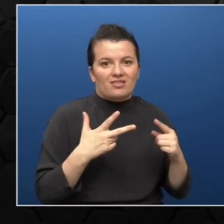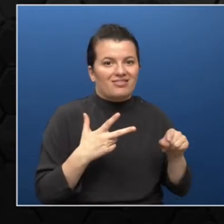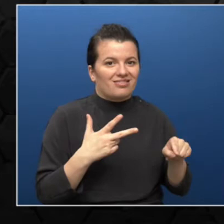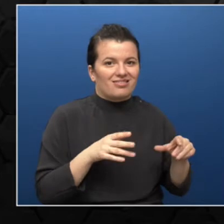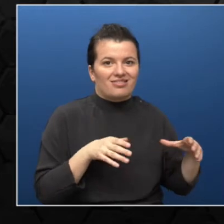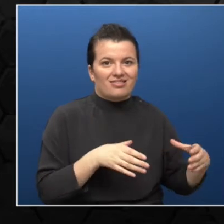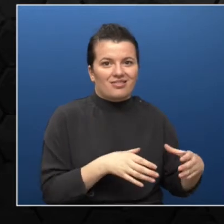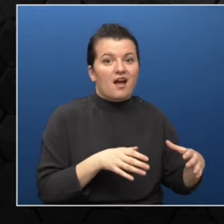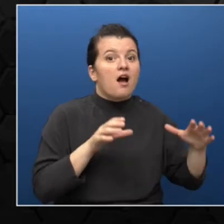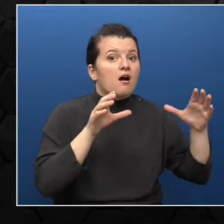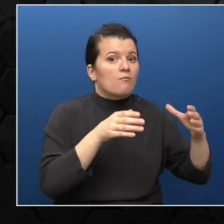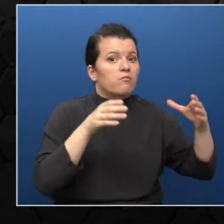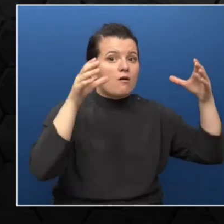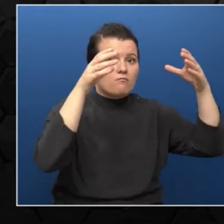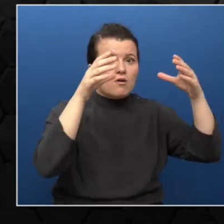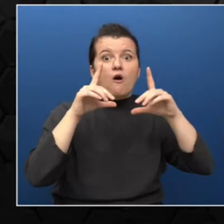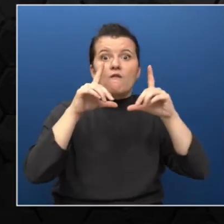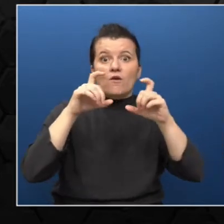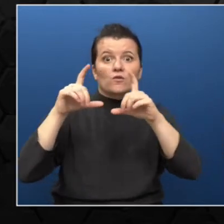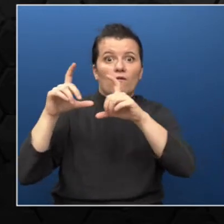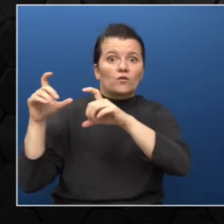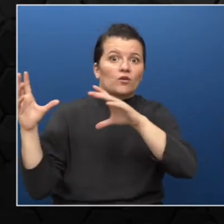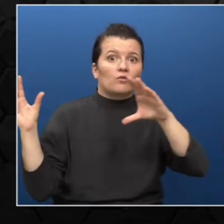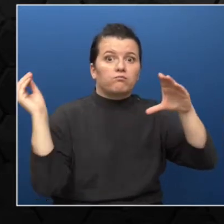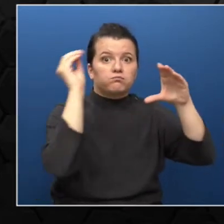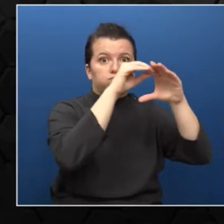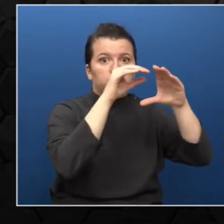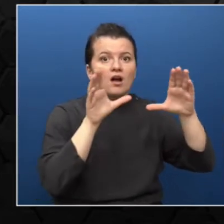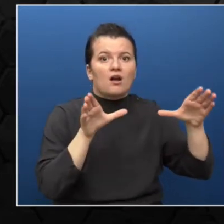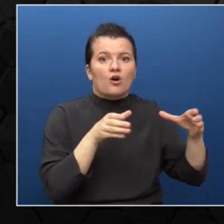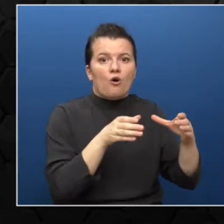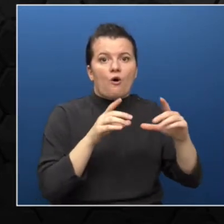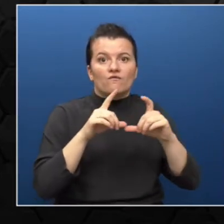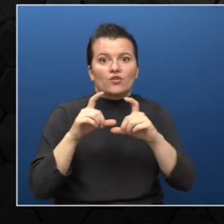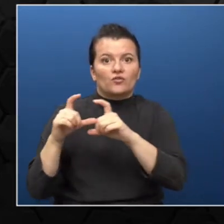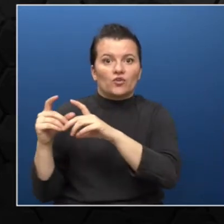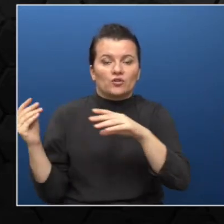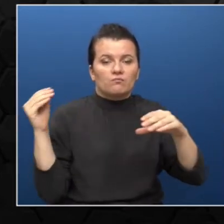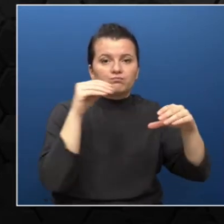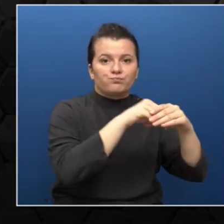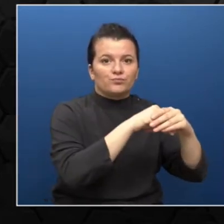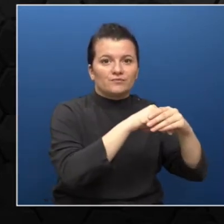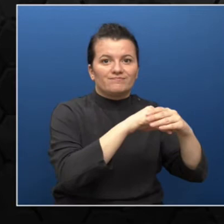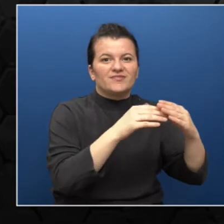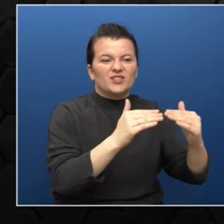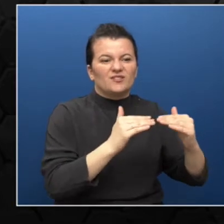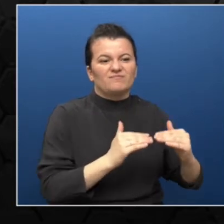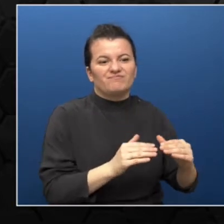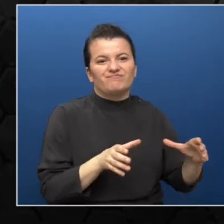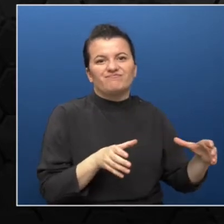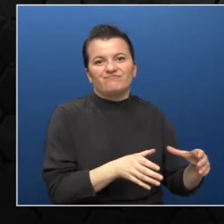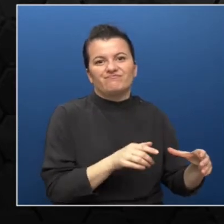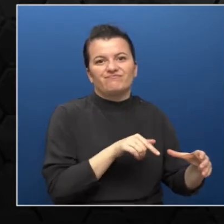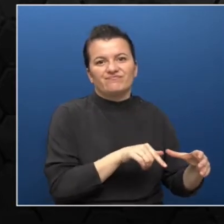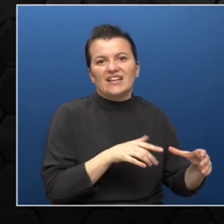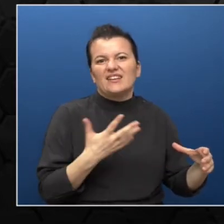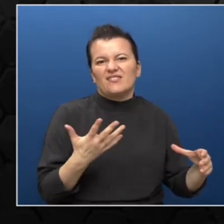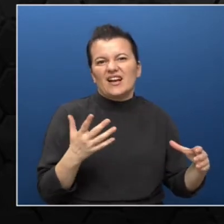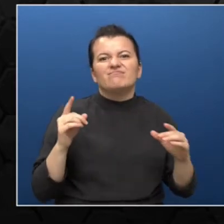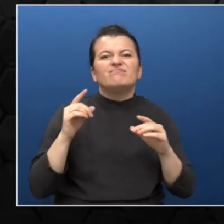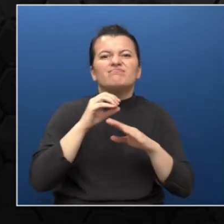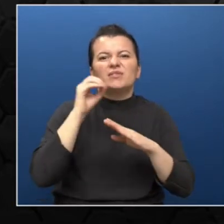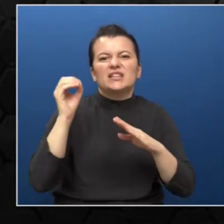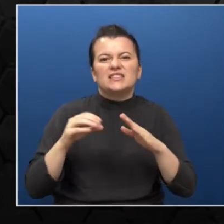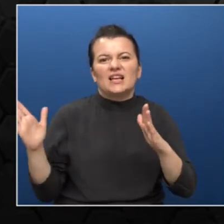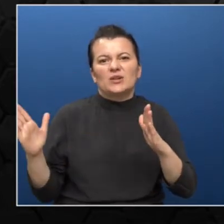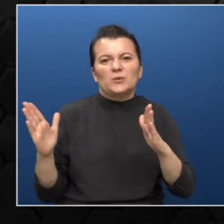have multiple images, this is why we get this kind of screwed result. So we would definitely need